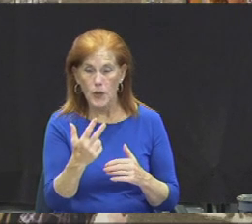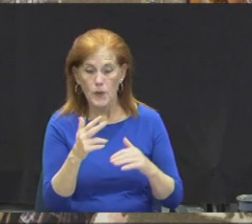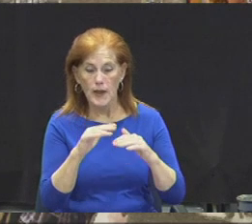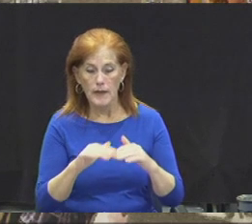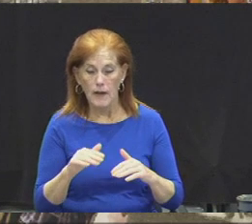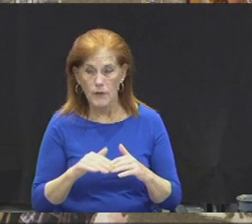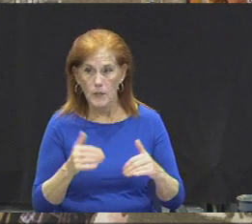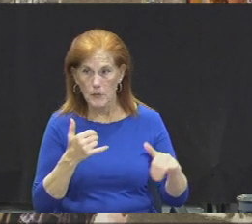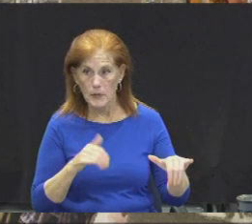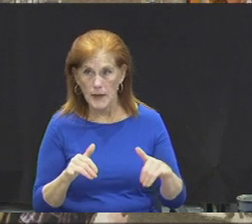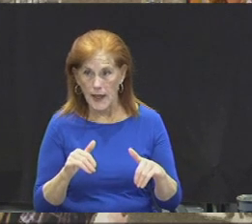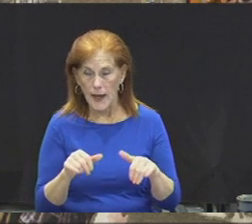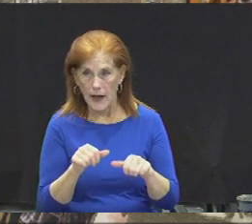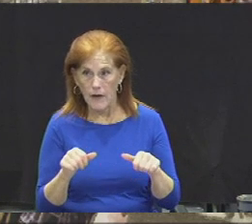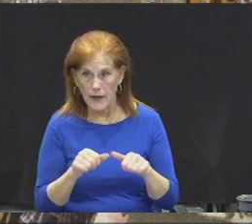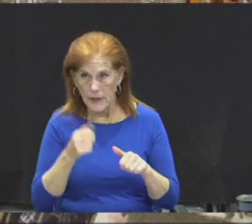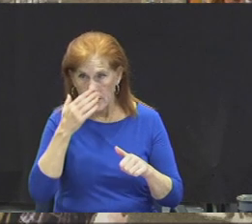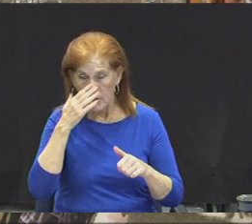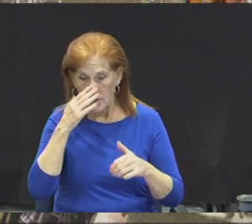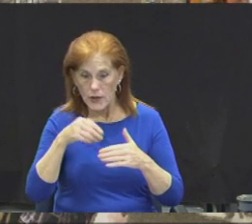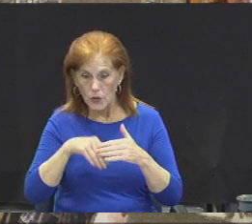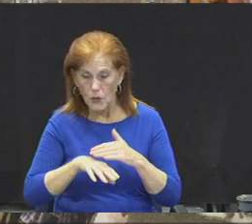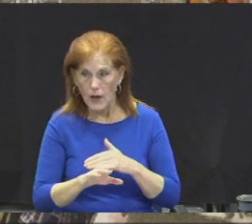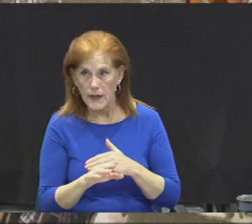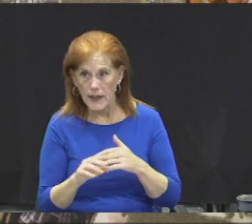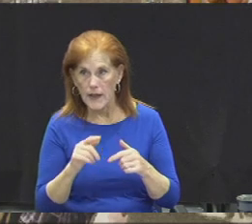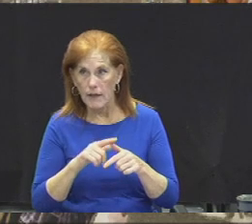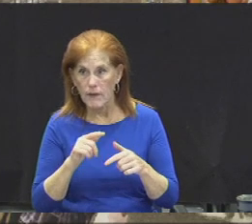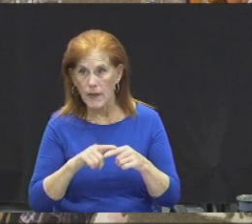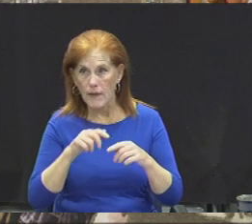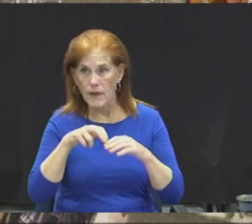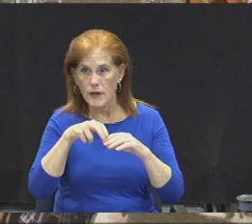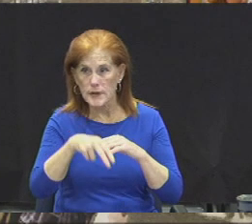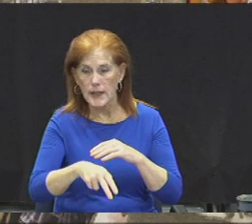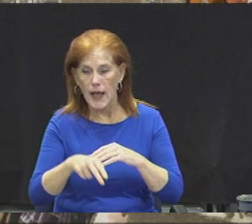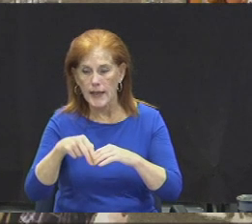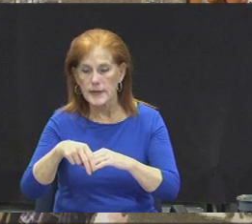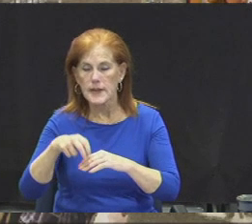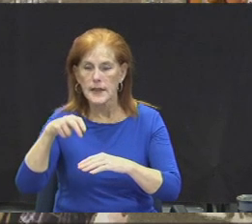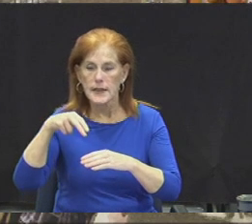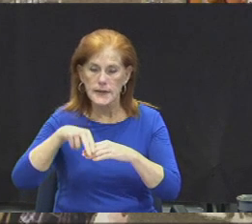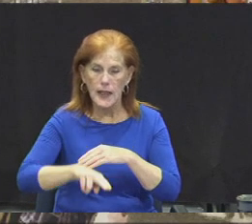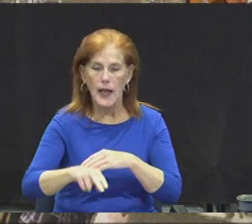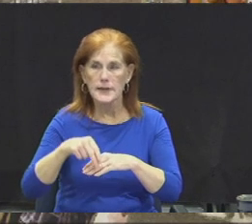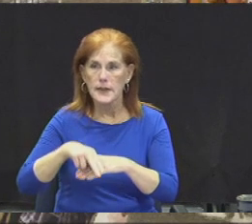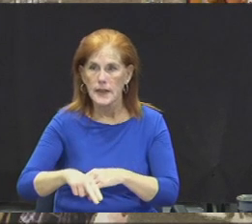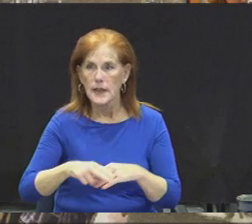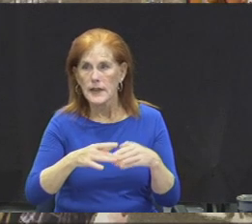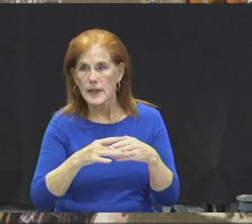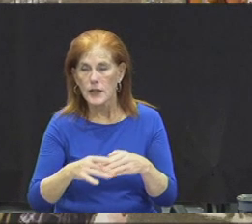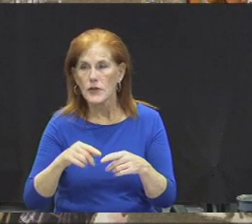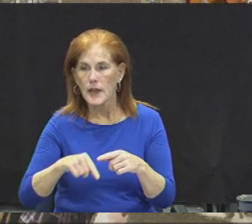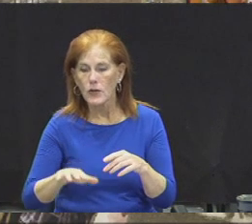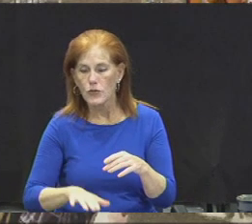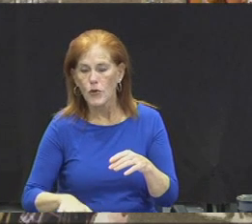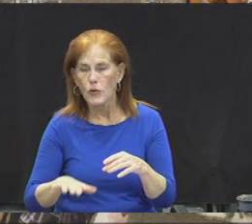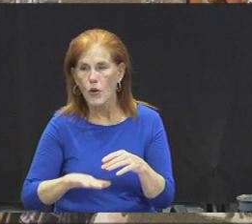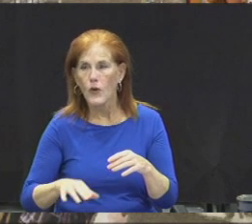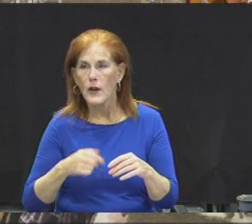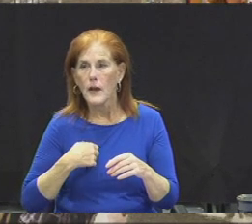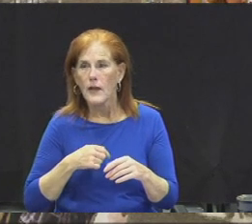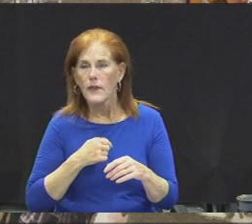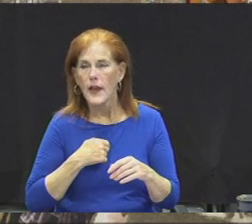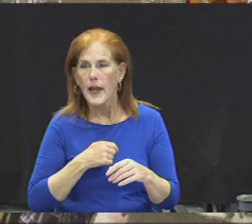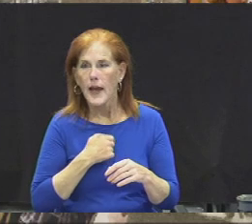area. So you'll walk in at the front. There's a series of slides that take you down to a lower level. These slides have transfer